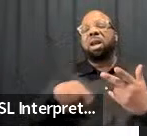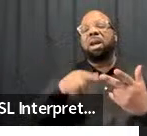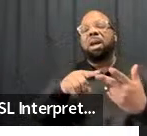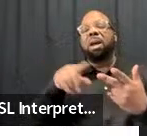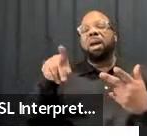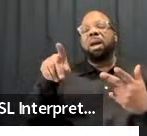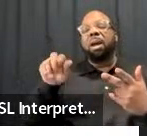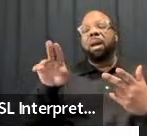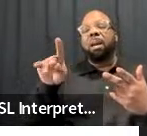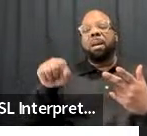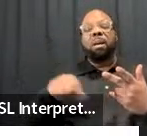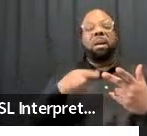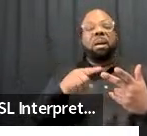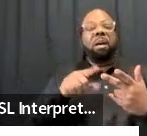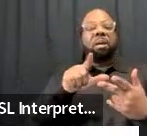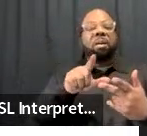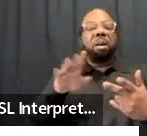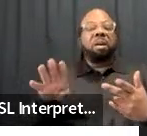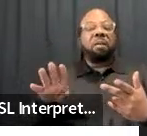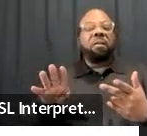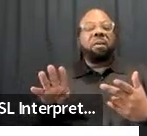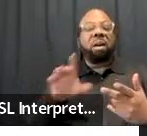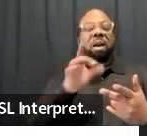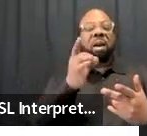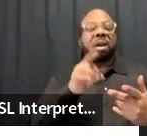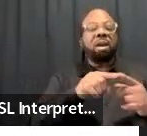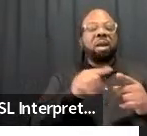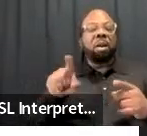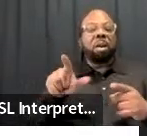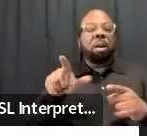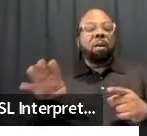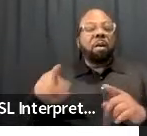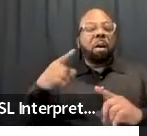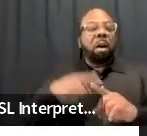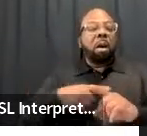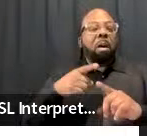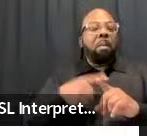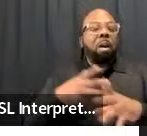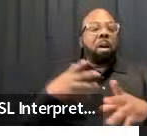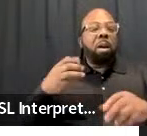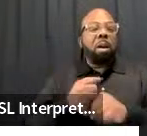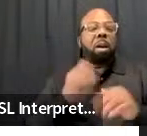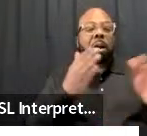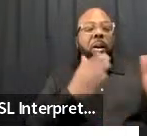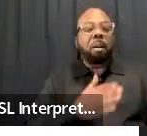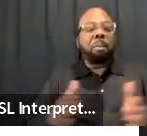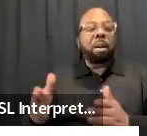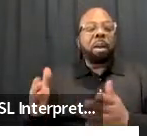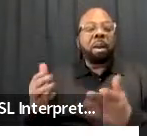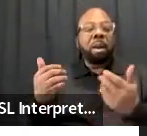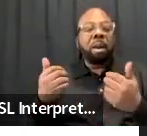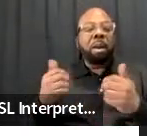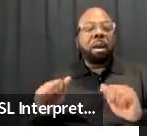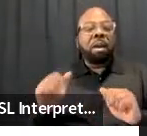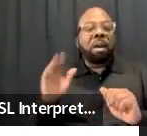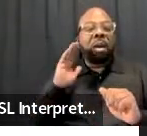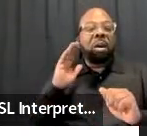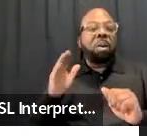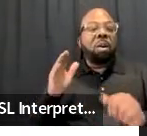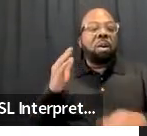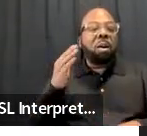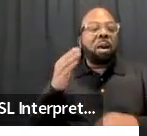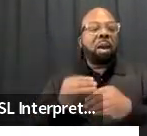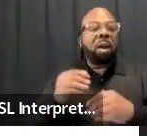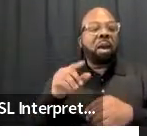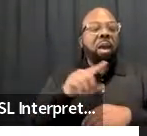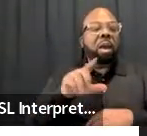18 to 24-month comprehensive plan effort that likely will include zoning recommendations. And the city's interest